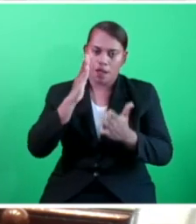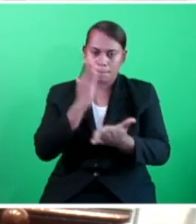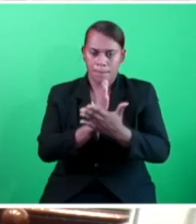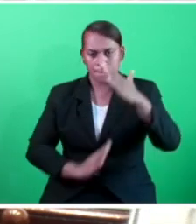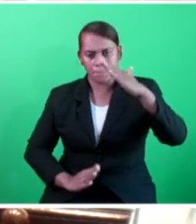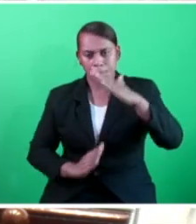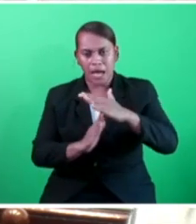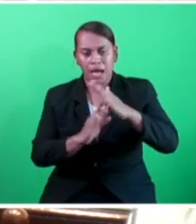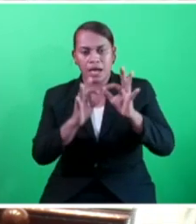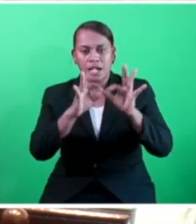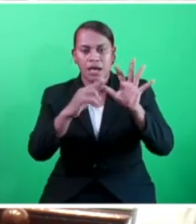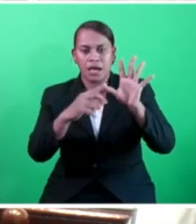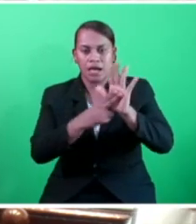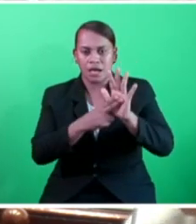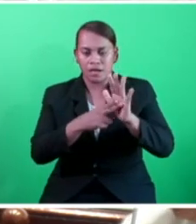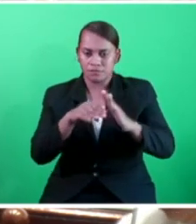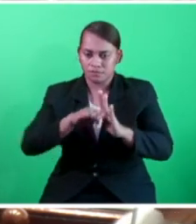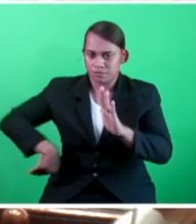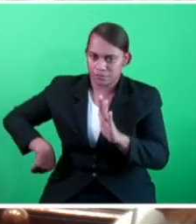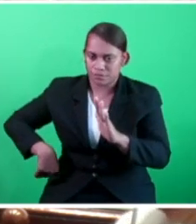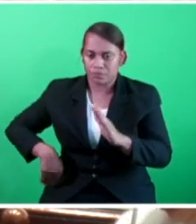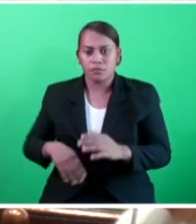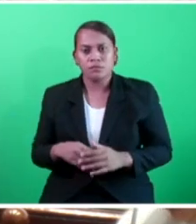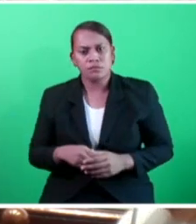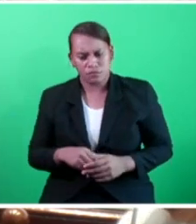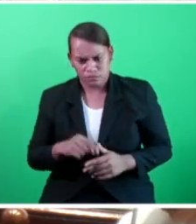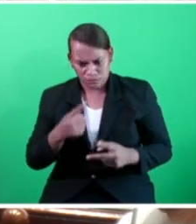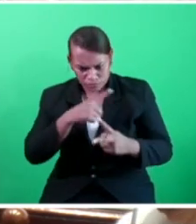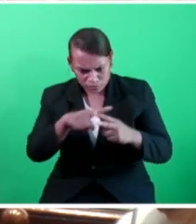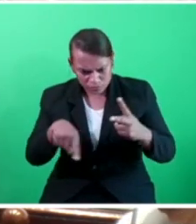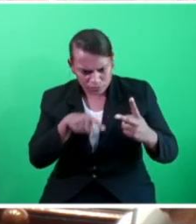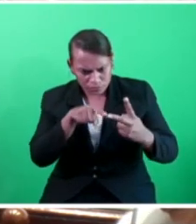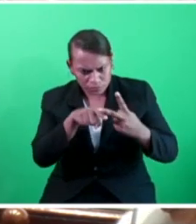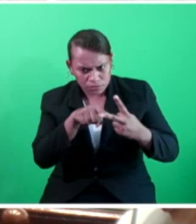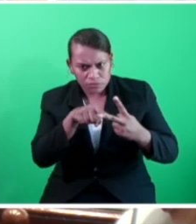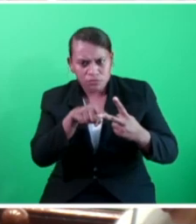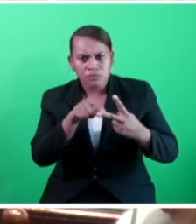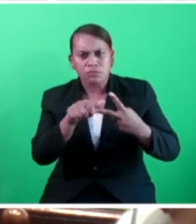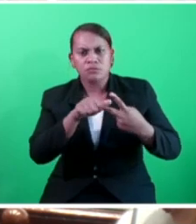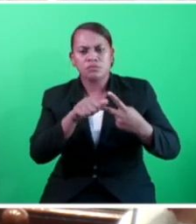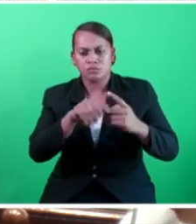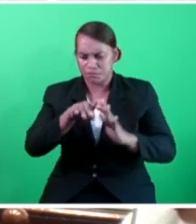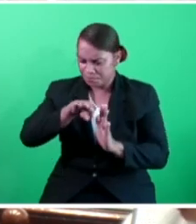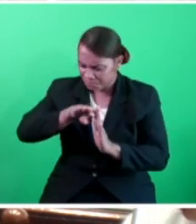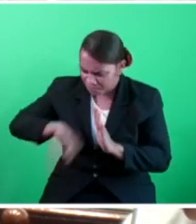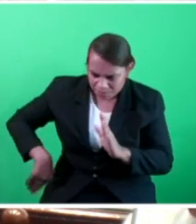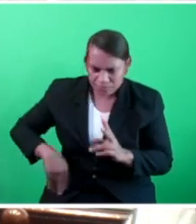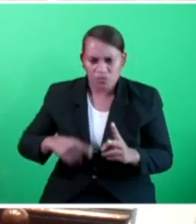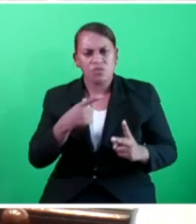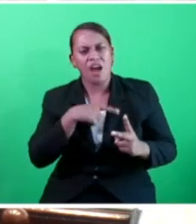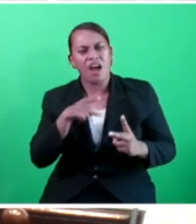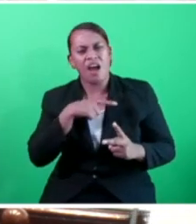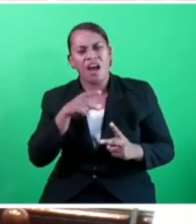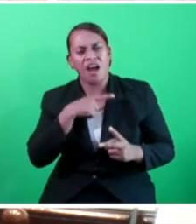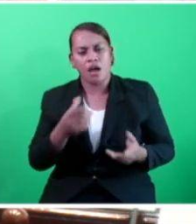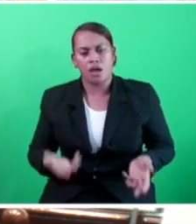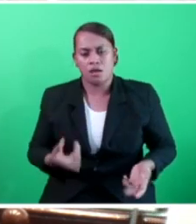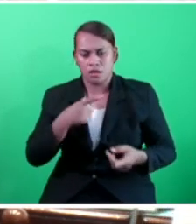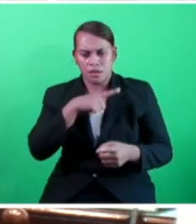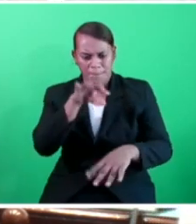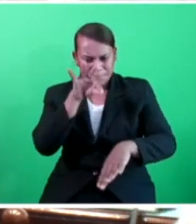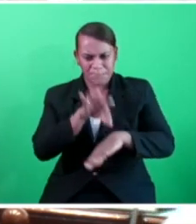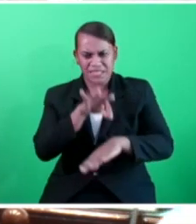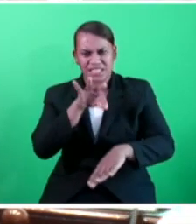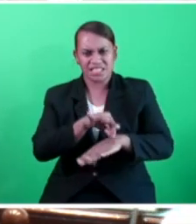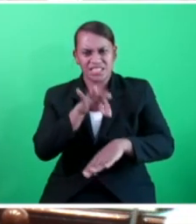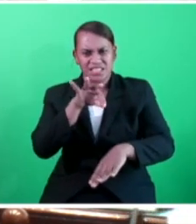was banned because bee farmers complained that while this chemical was utilized by non-bee farmers to control